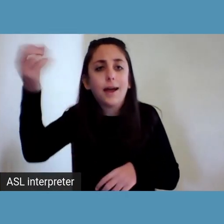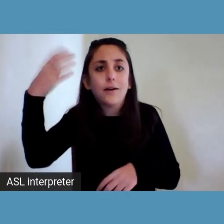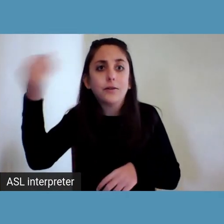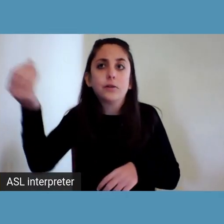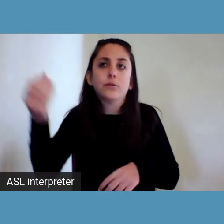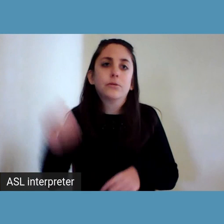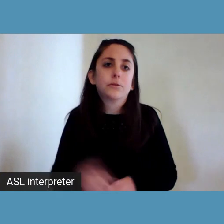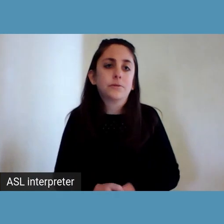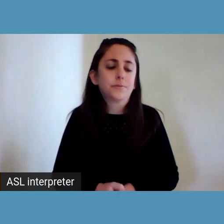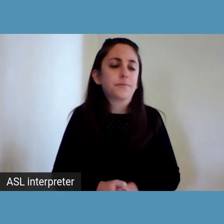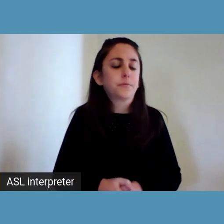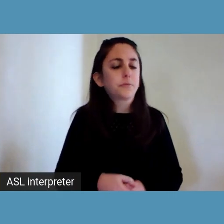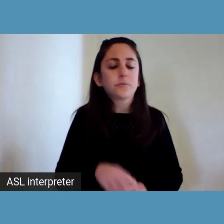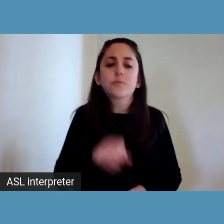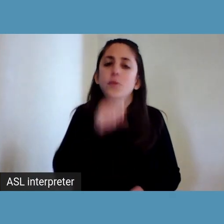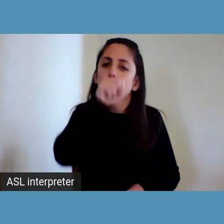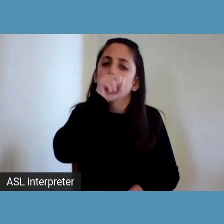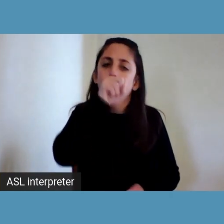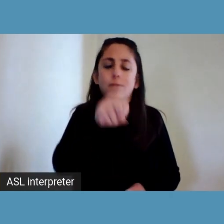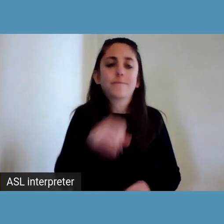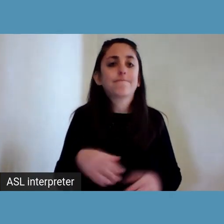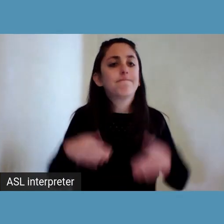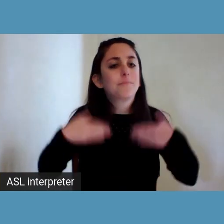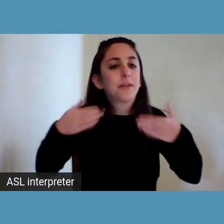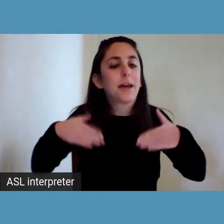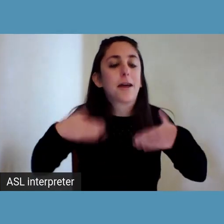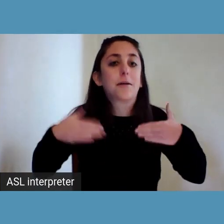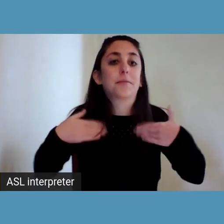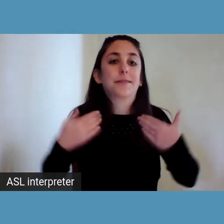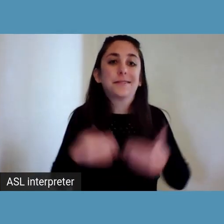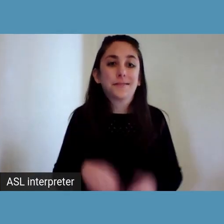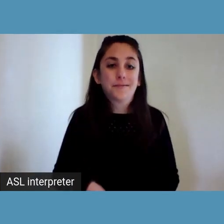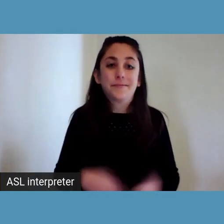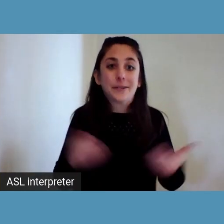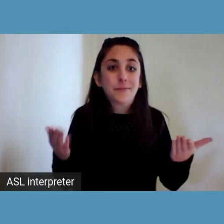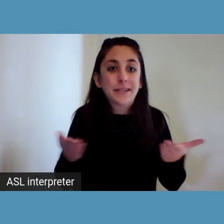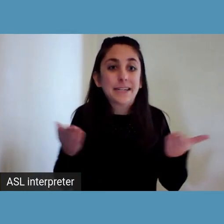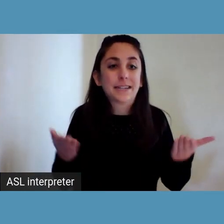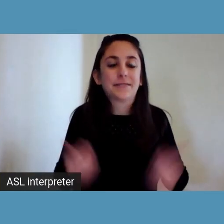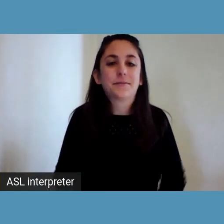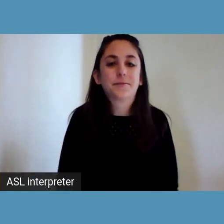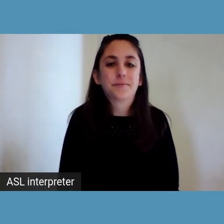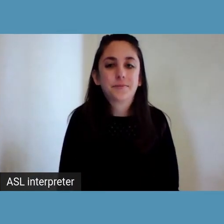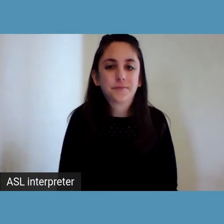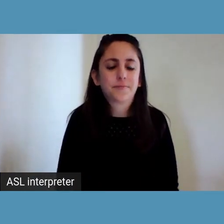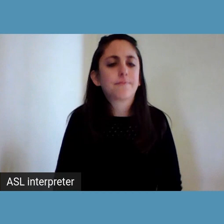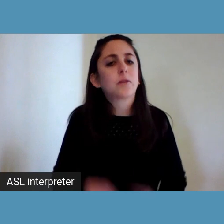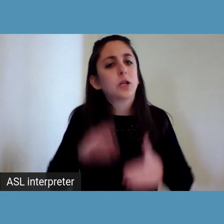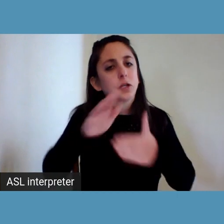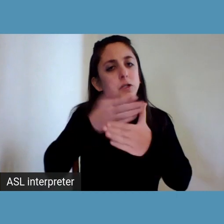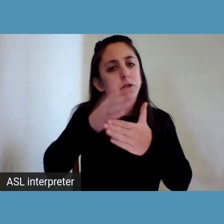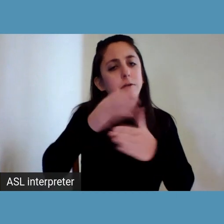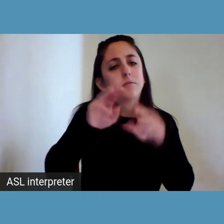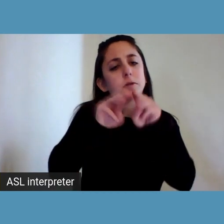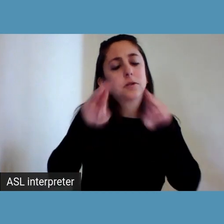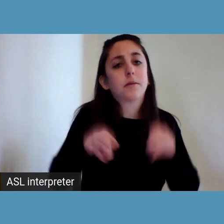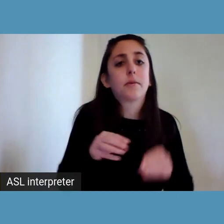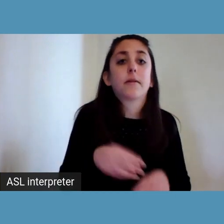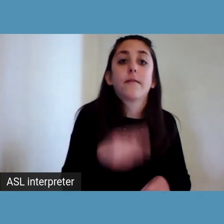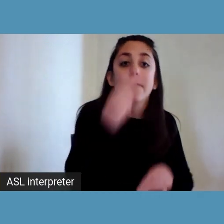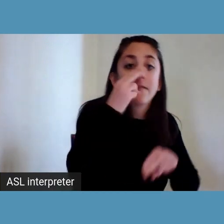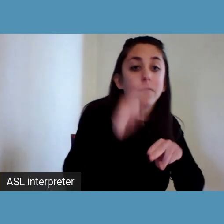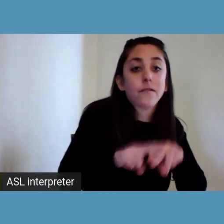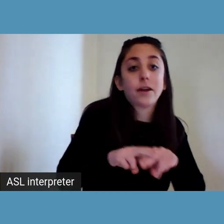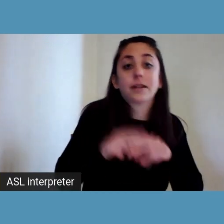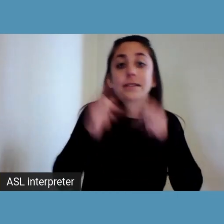sense of the word. So I'm really happy to be here, and today I'm going to share some of the museum's most fun and successful social